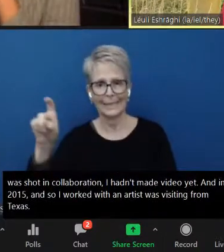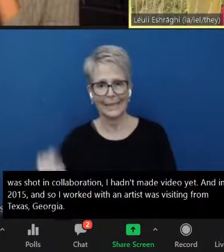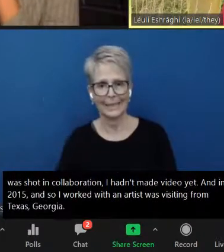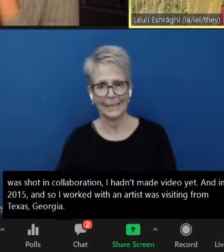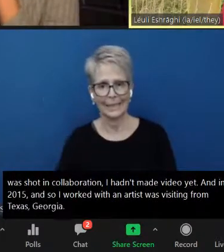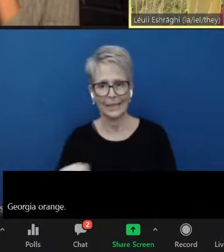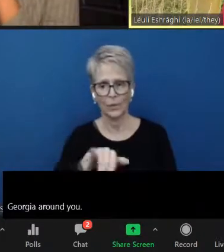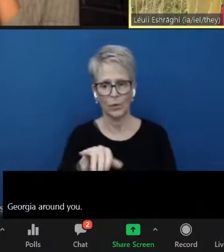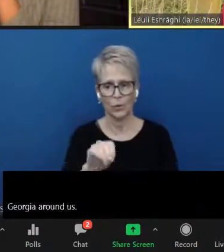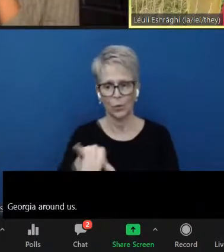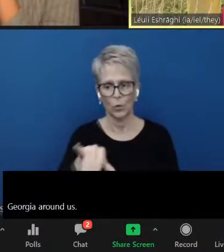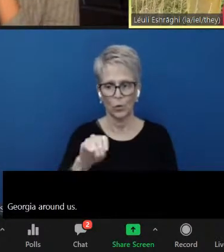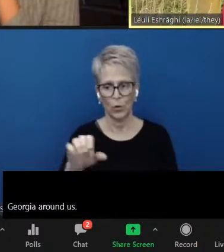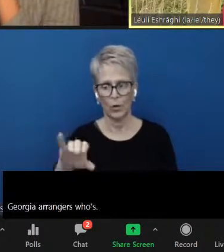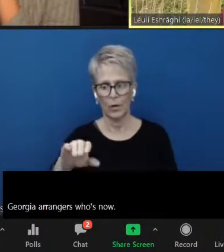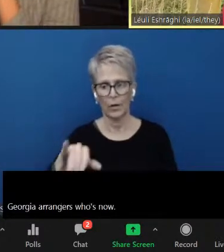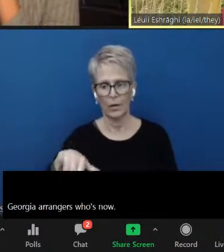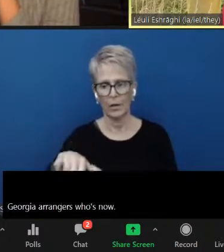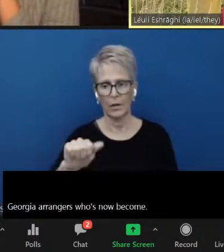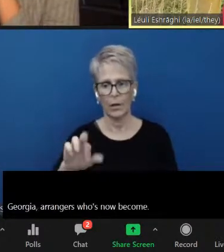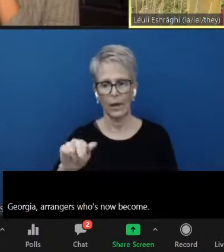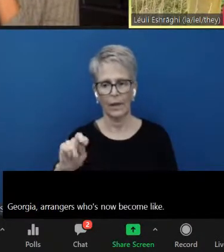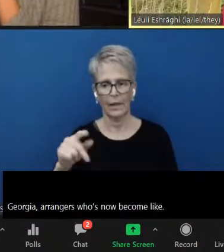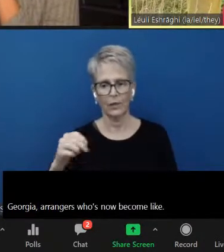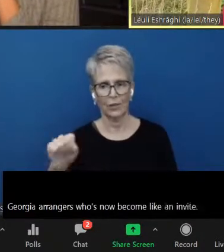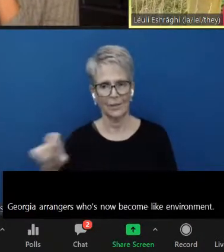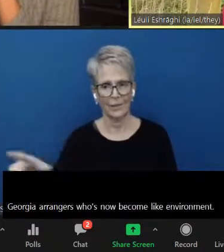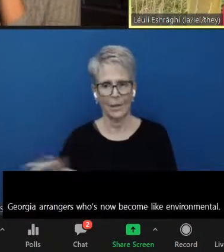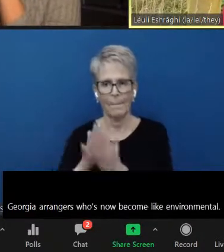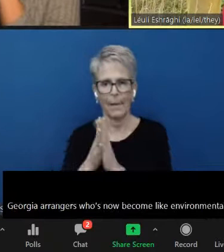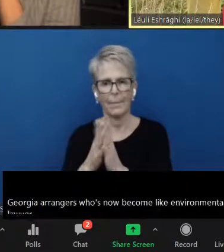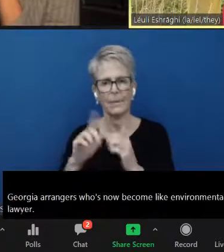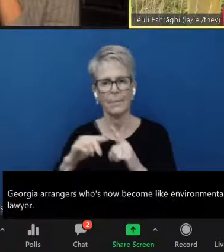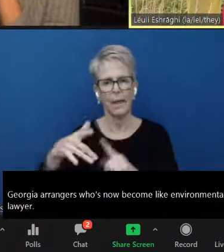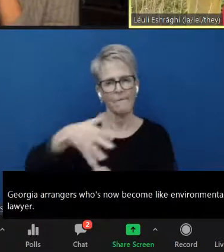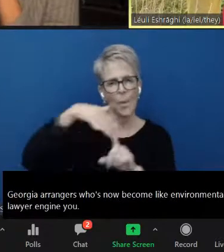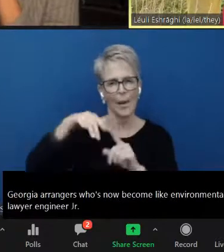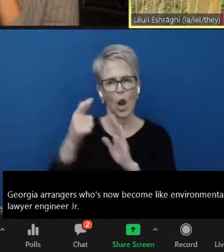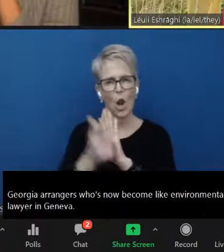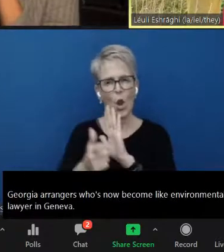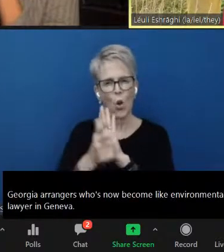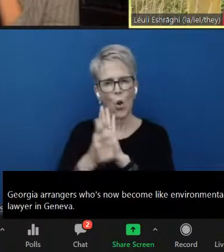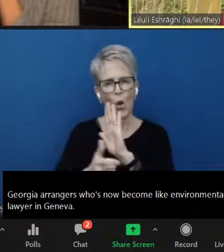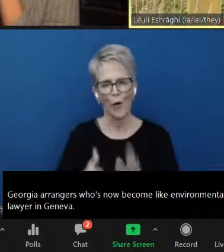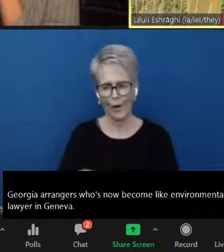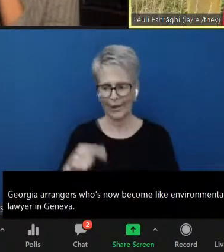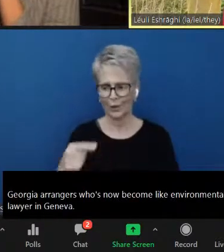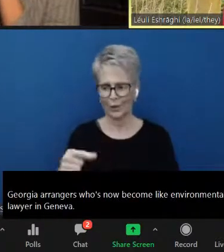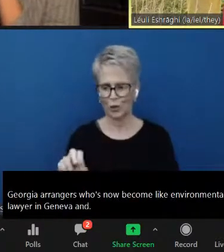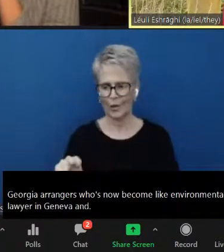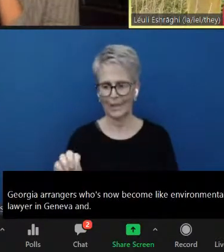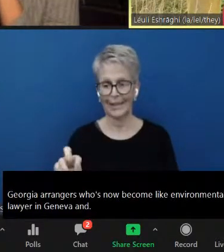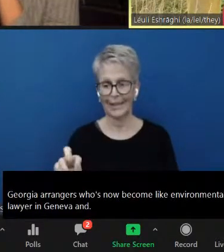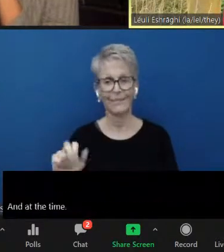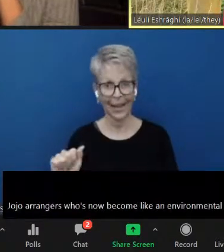Jojo Arangius, who's now become like an environmental lawyer in Geneva. And at the time, Jojo had been